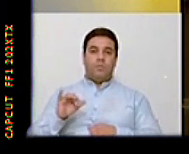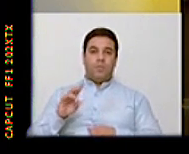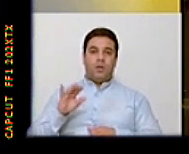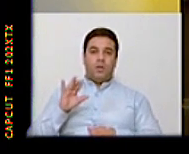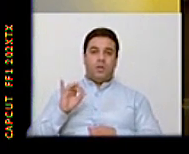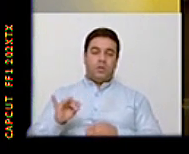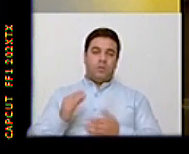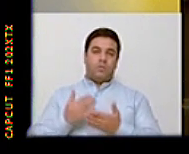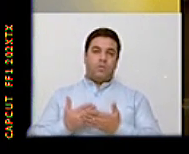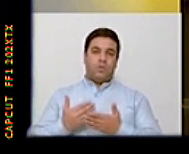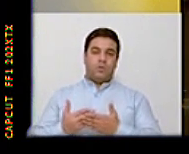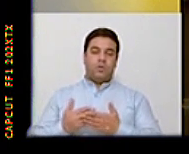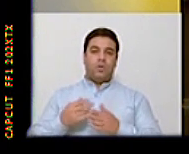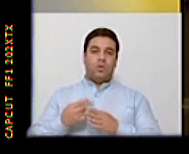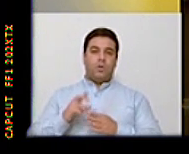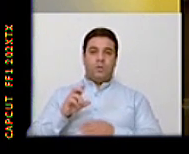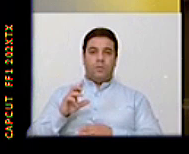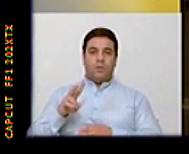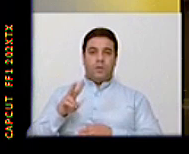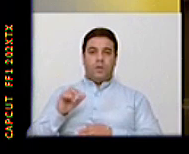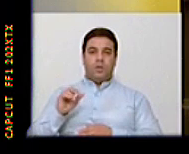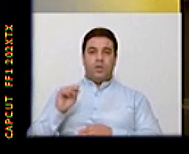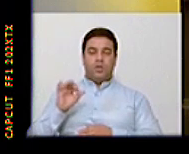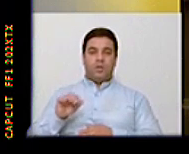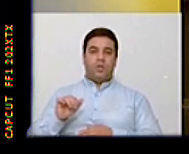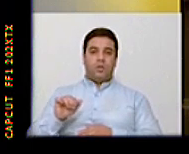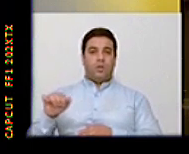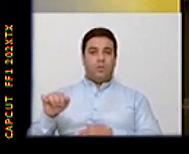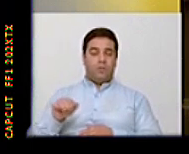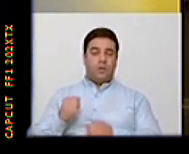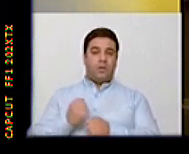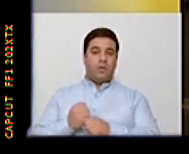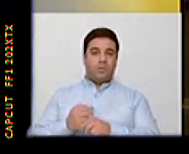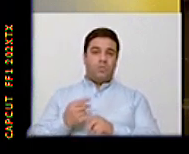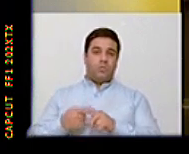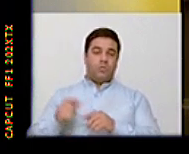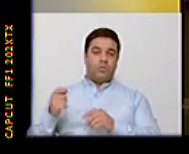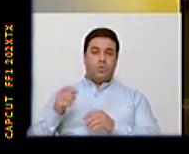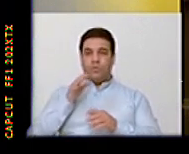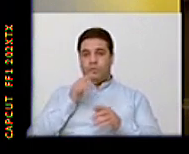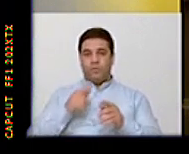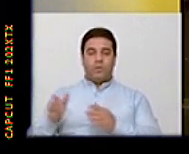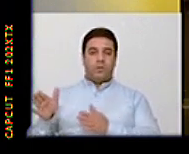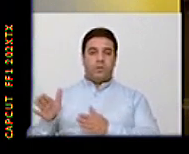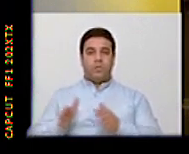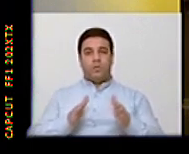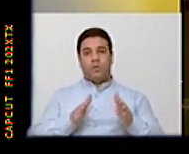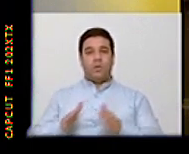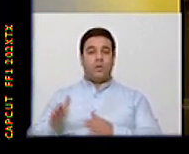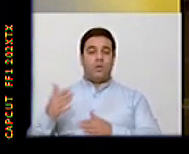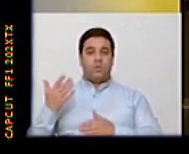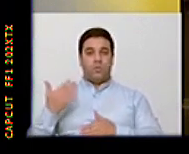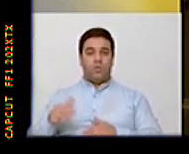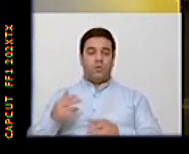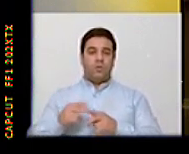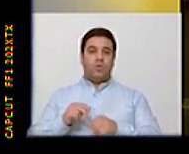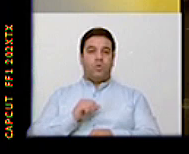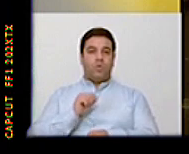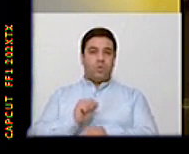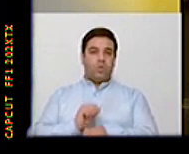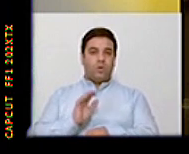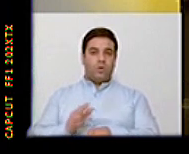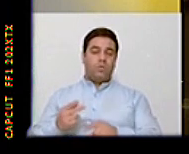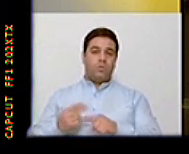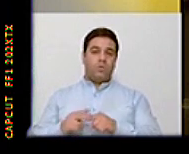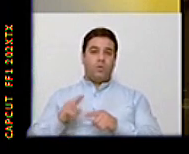misol olaylik. Belanchakni tebratamiz. U esa ma'lum bir vaqt tebrangandan keyin esa to'xtaydi, ya'ni